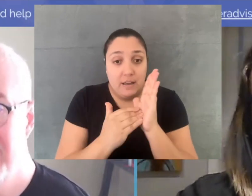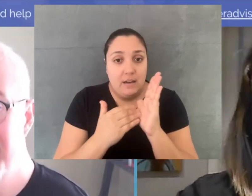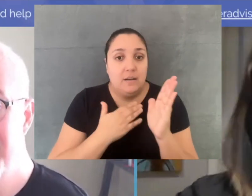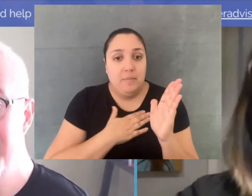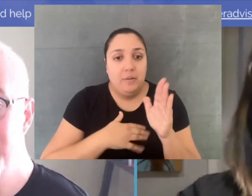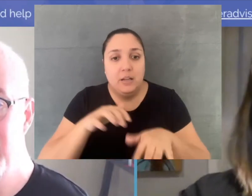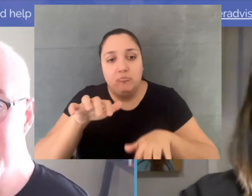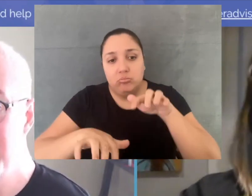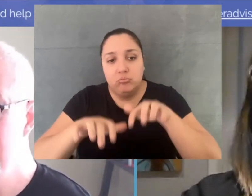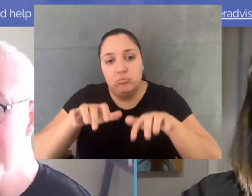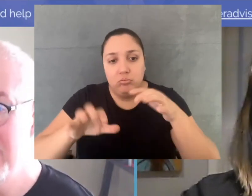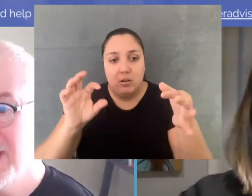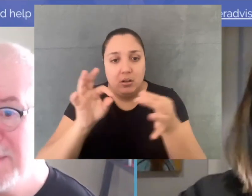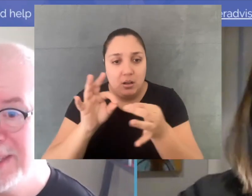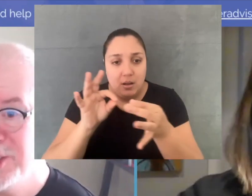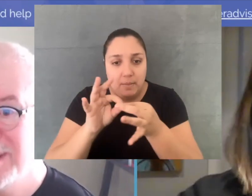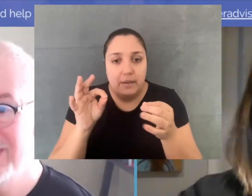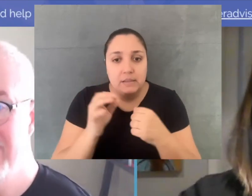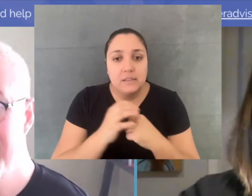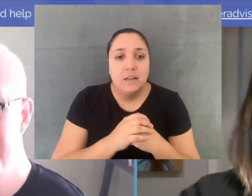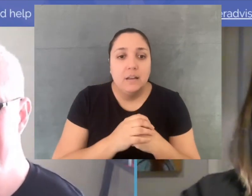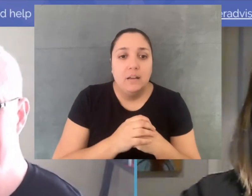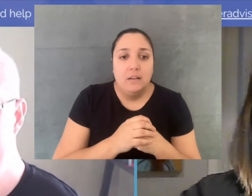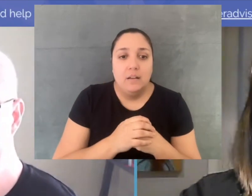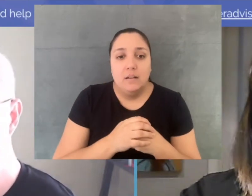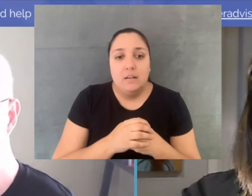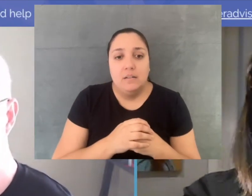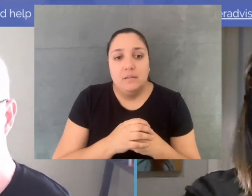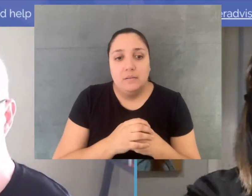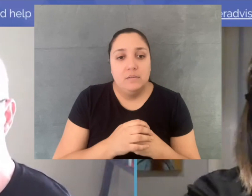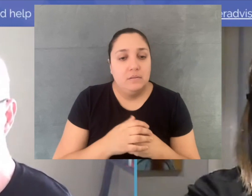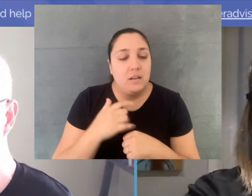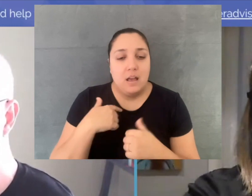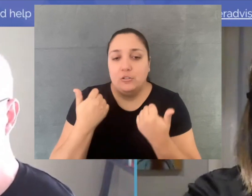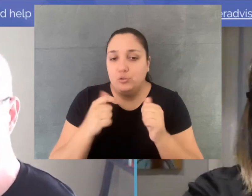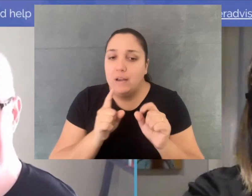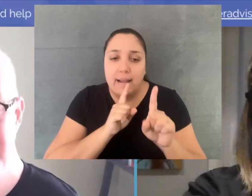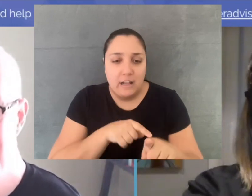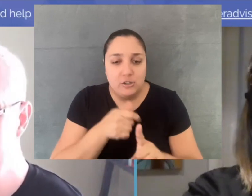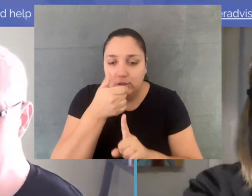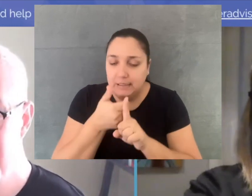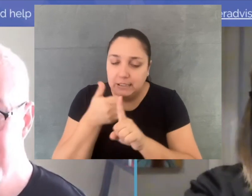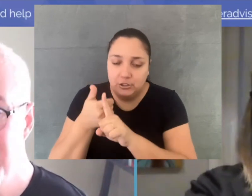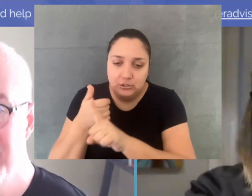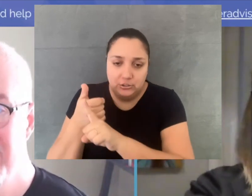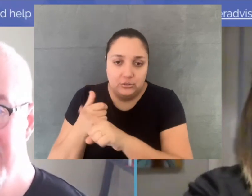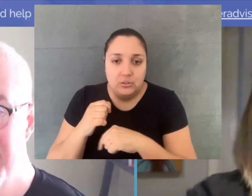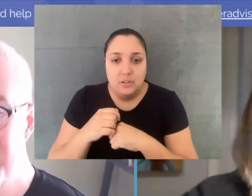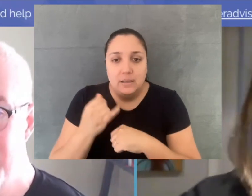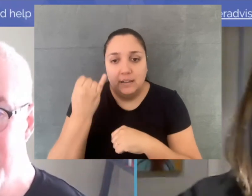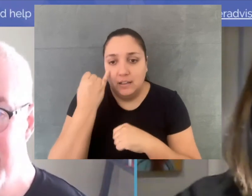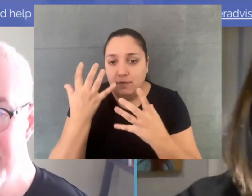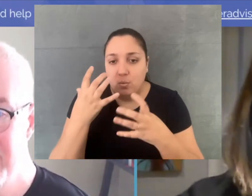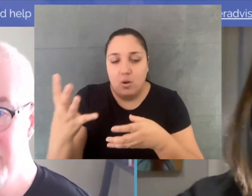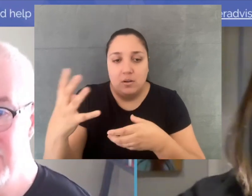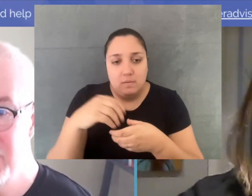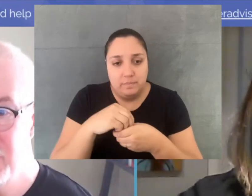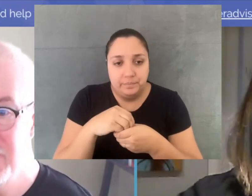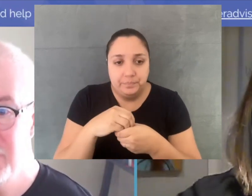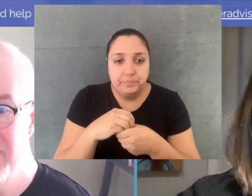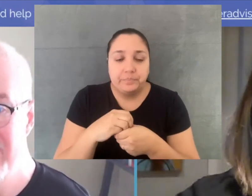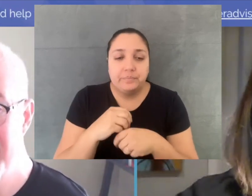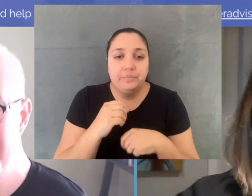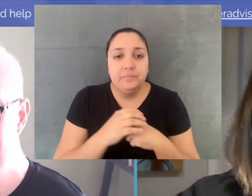well, please drop in comments in the chat. Try to get back to each and every one of you who wants